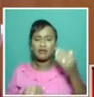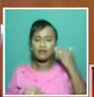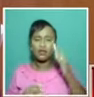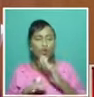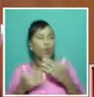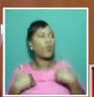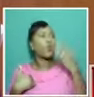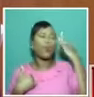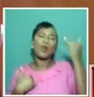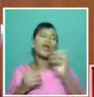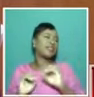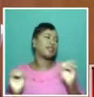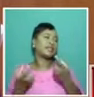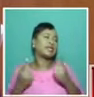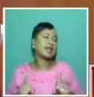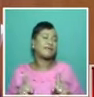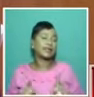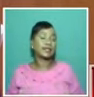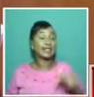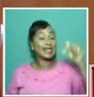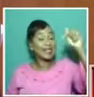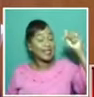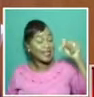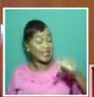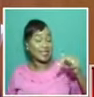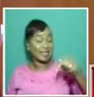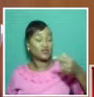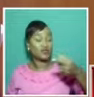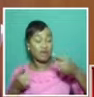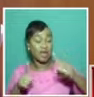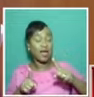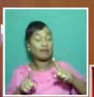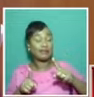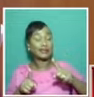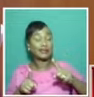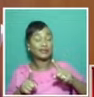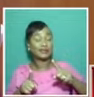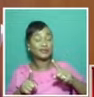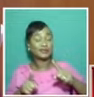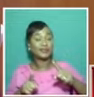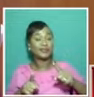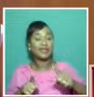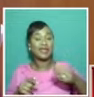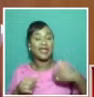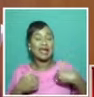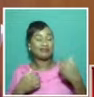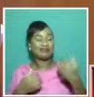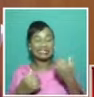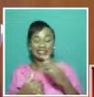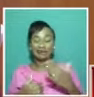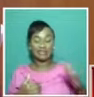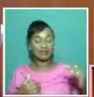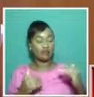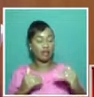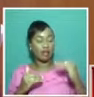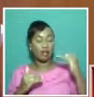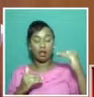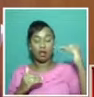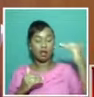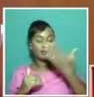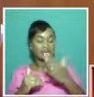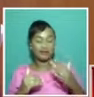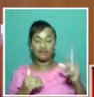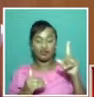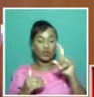done. So this case, from a forensic perspective, has multiple layers, and multiple questions must